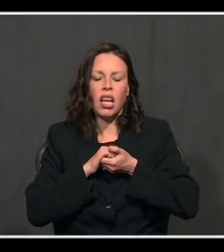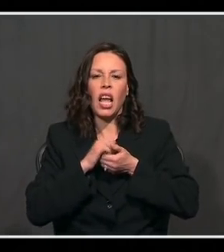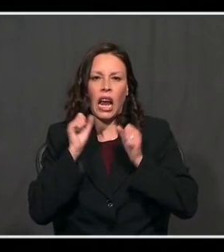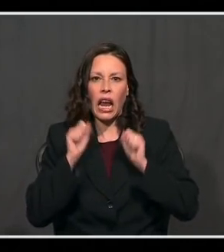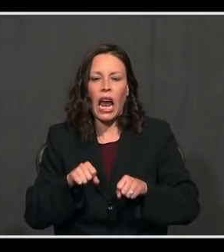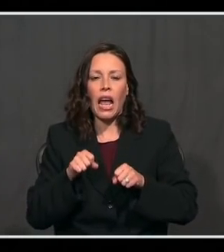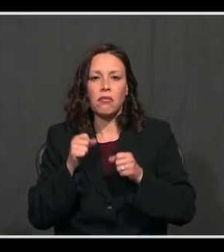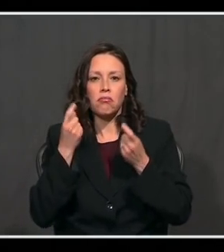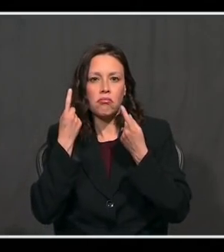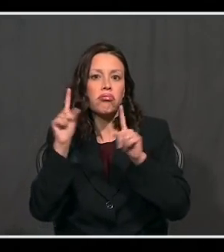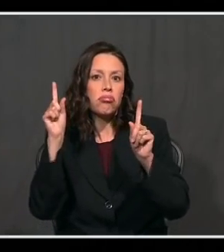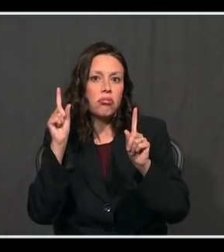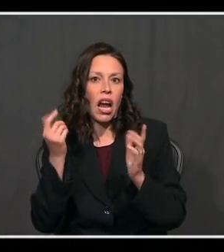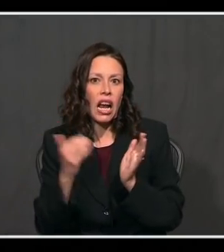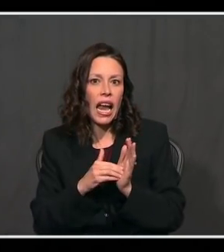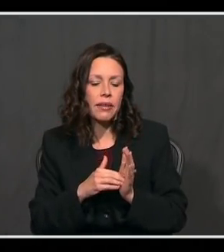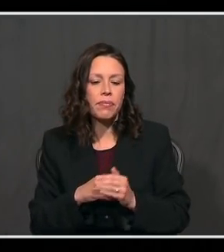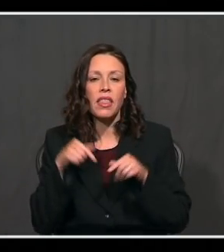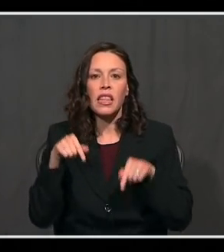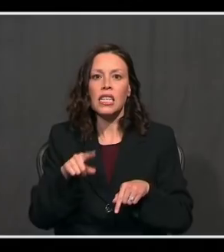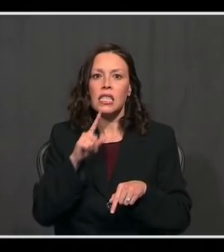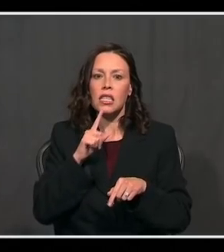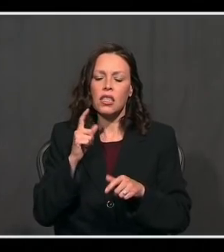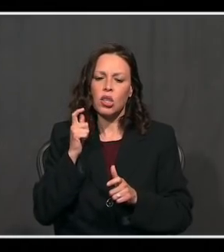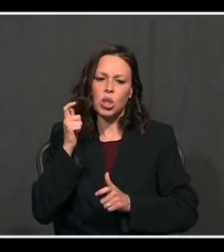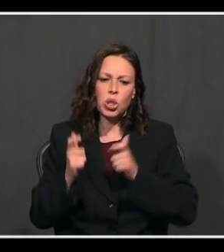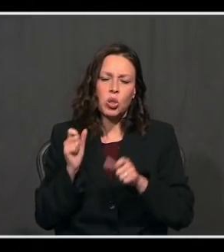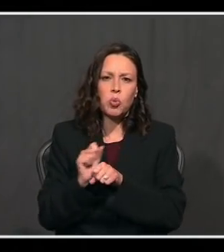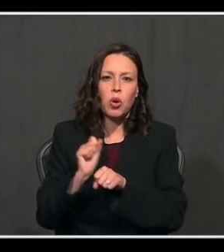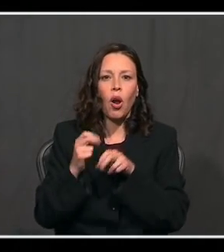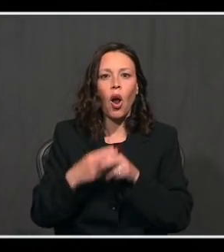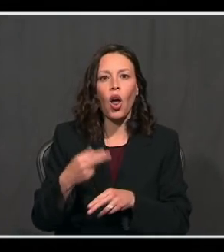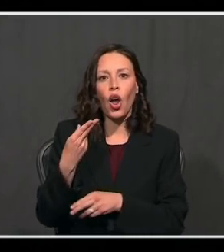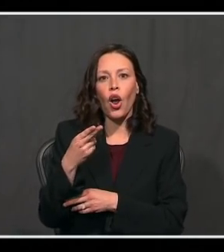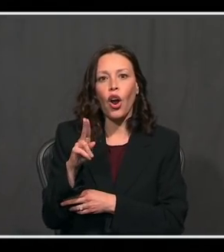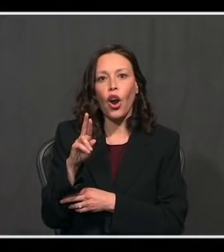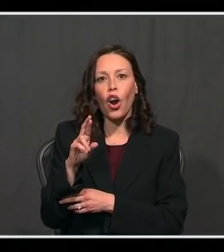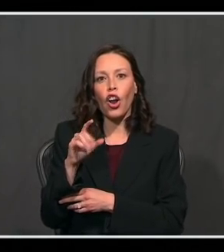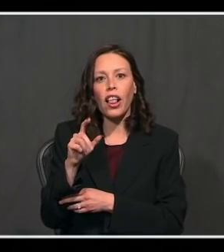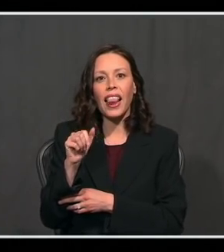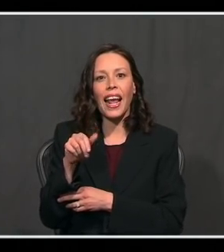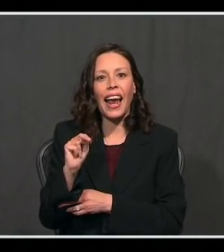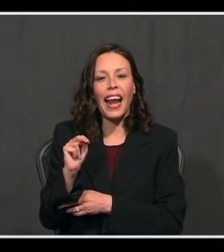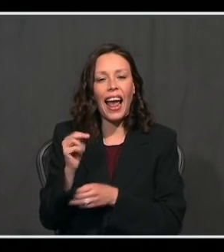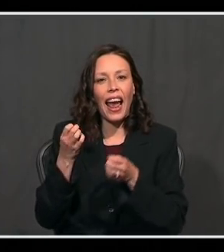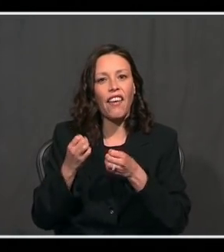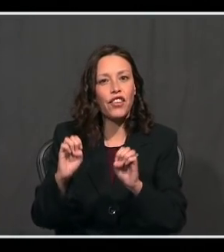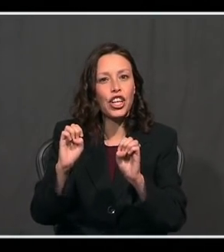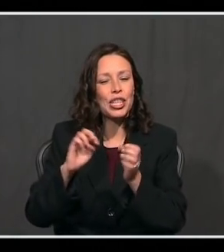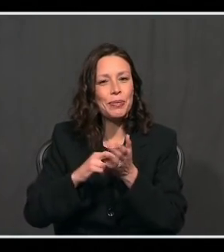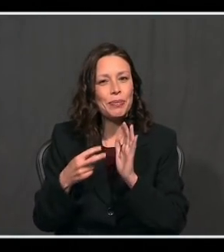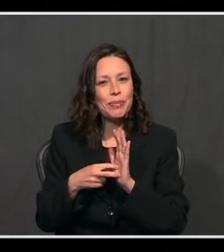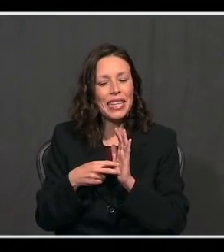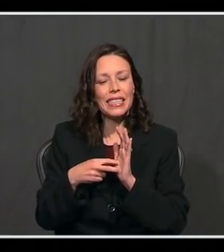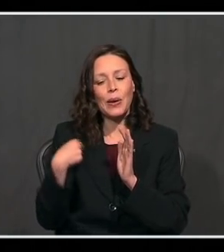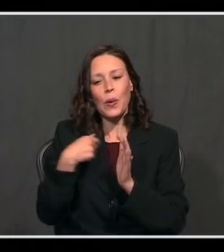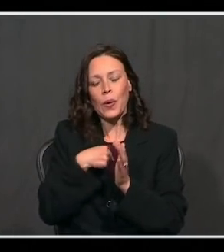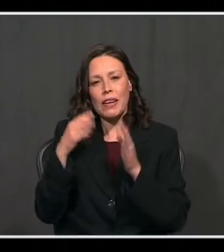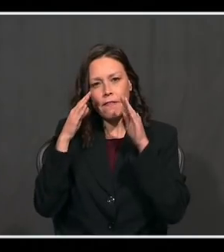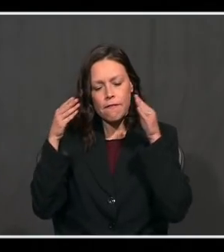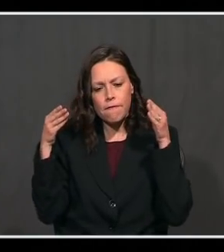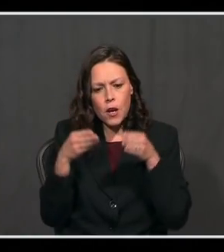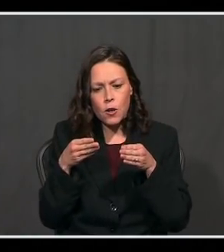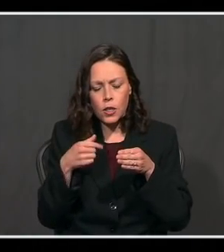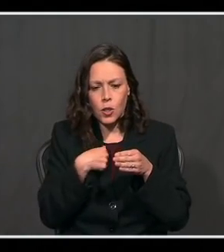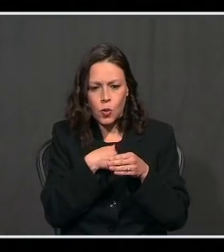success. It's been a Herculean effort, as Dr. Slaoui talked about. We have focused, we have built brick